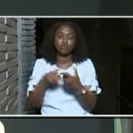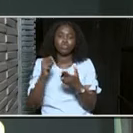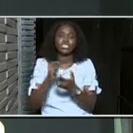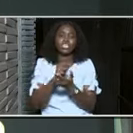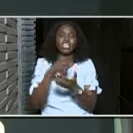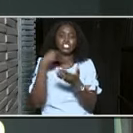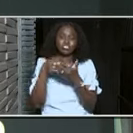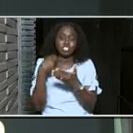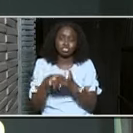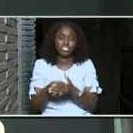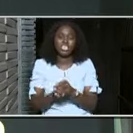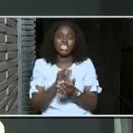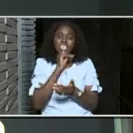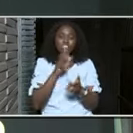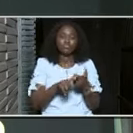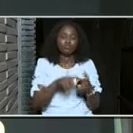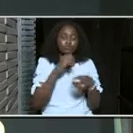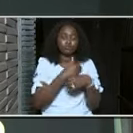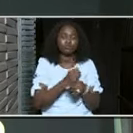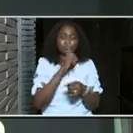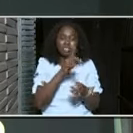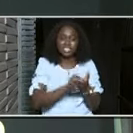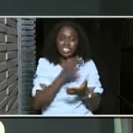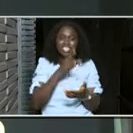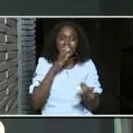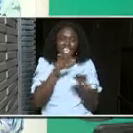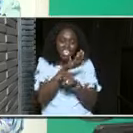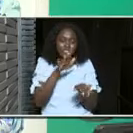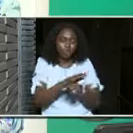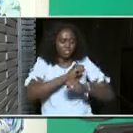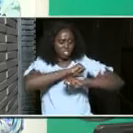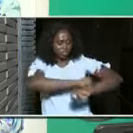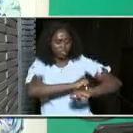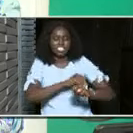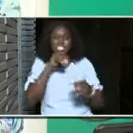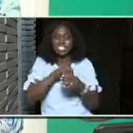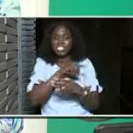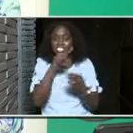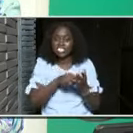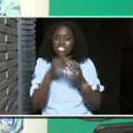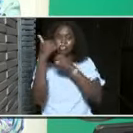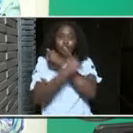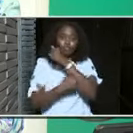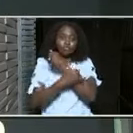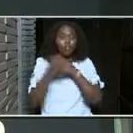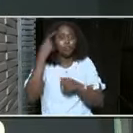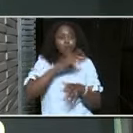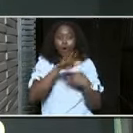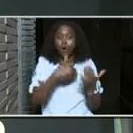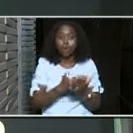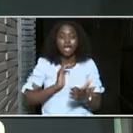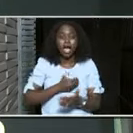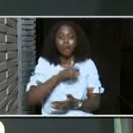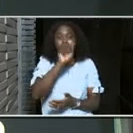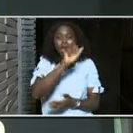treasury is to ensure that there is enough security in this country for all our assets, to ensure that